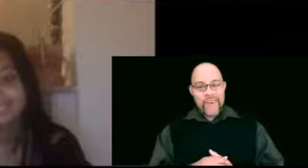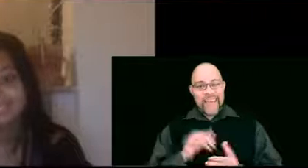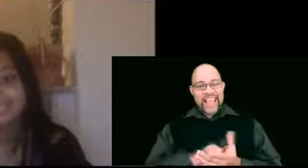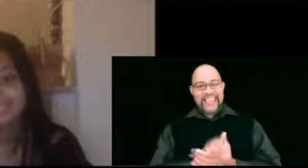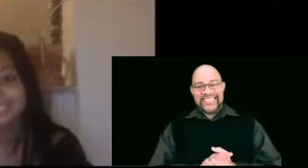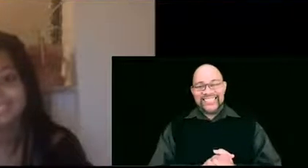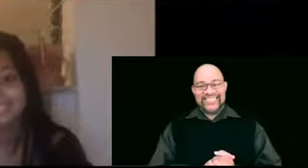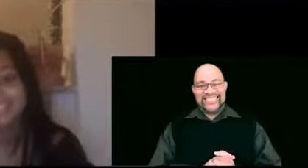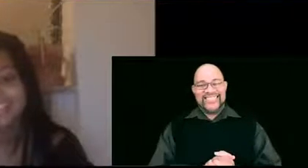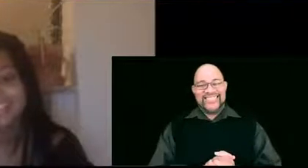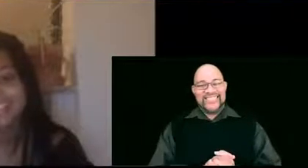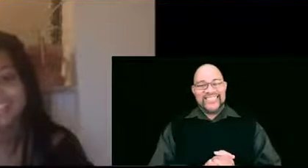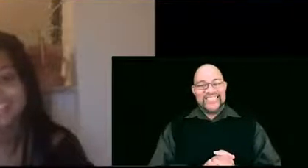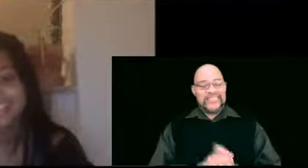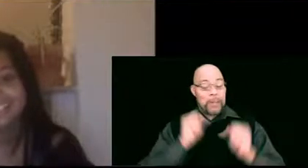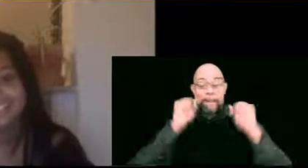Wow, that's